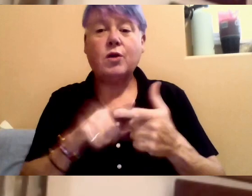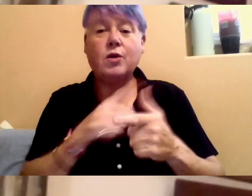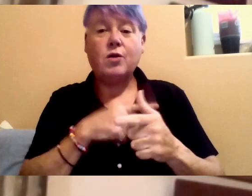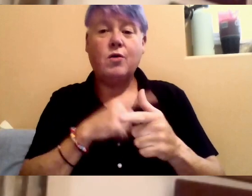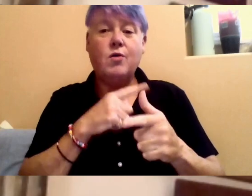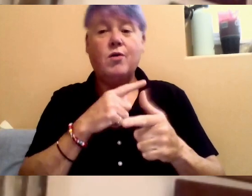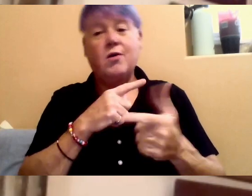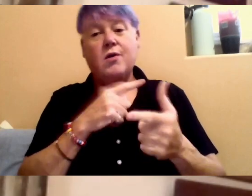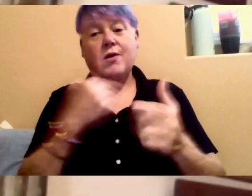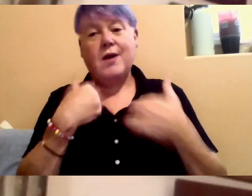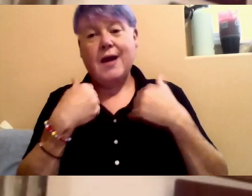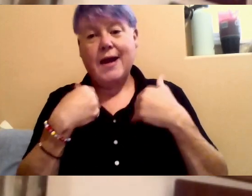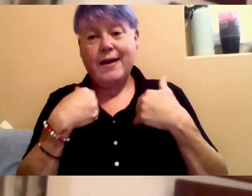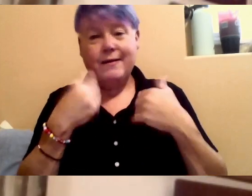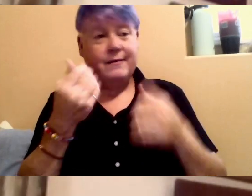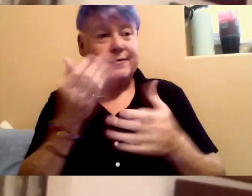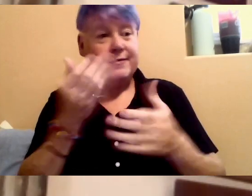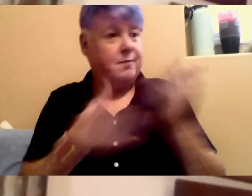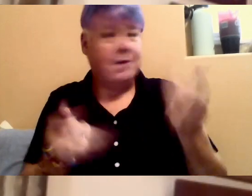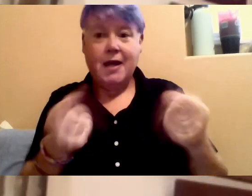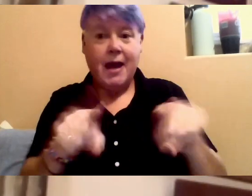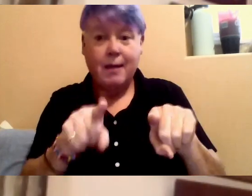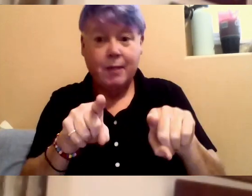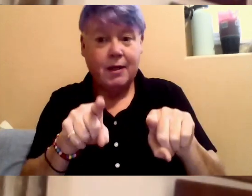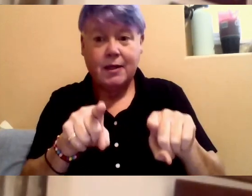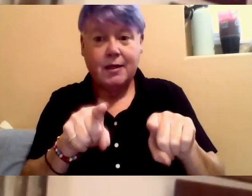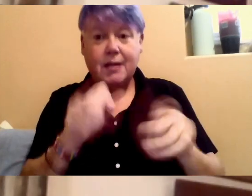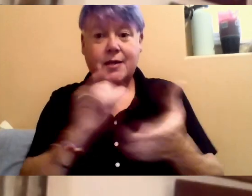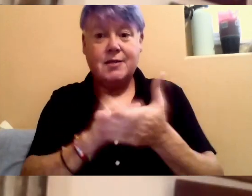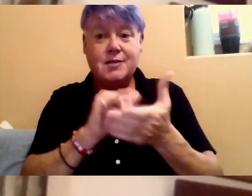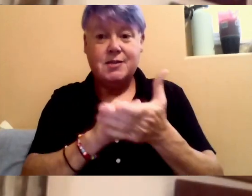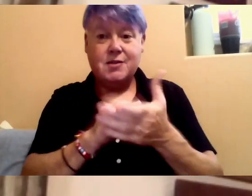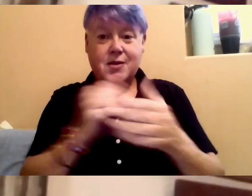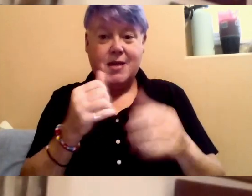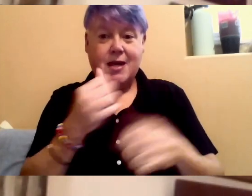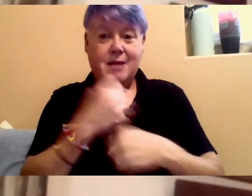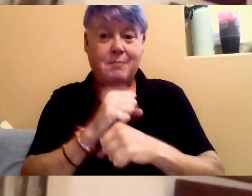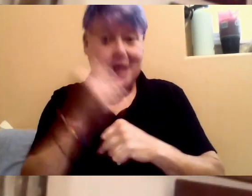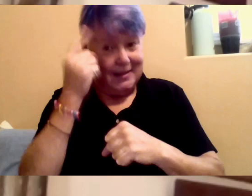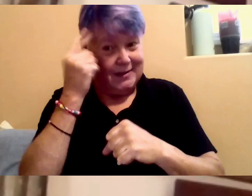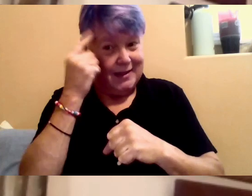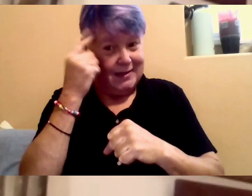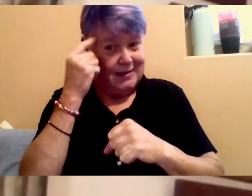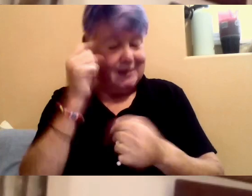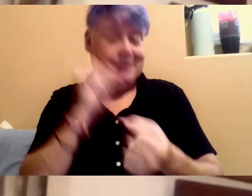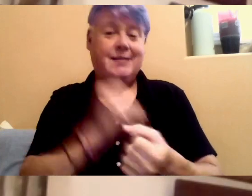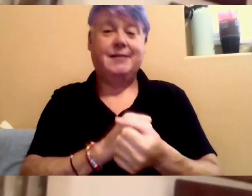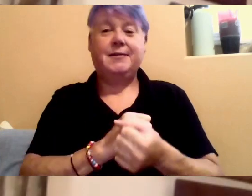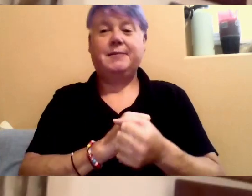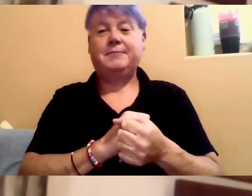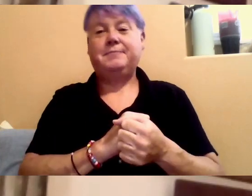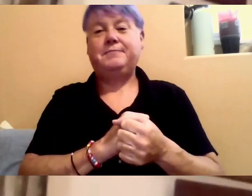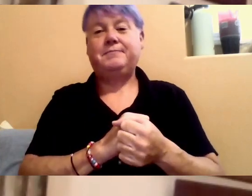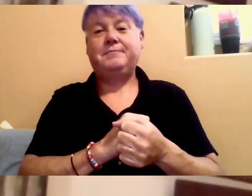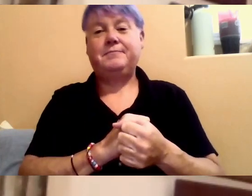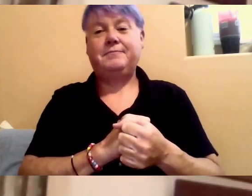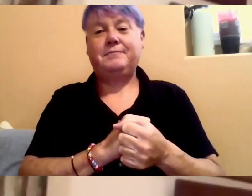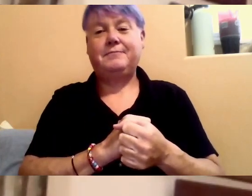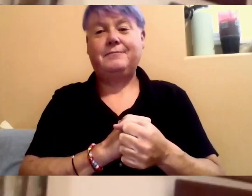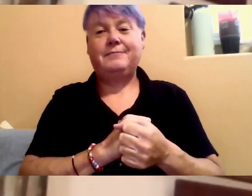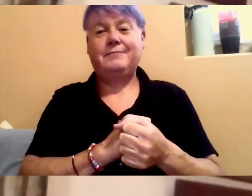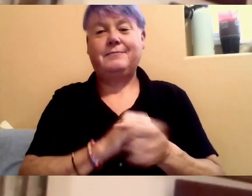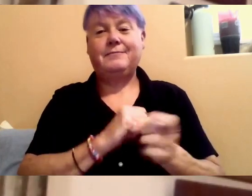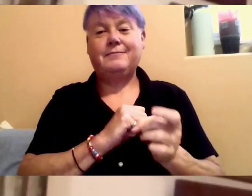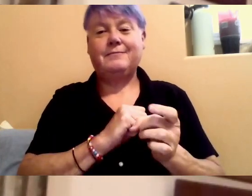have an event so that it all actually works. I have to stretch the time that somebody